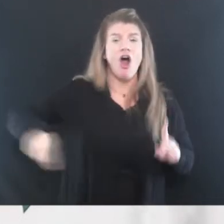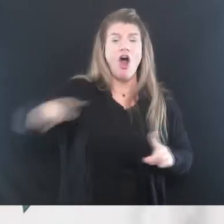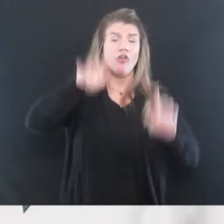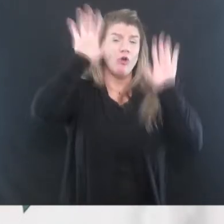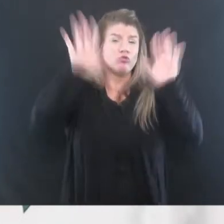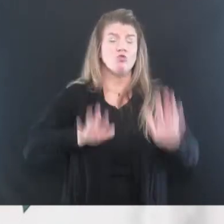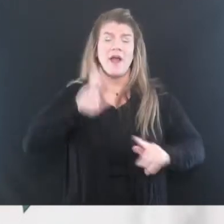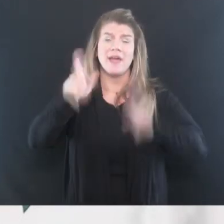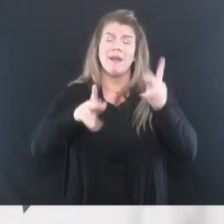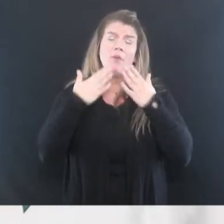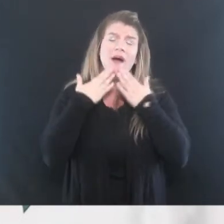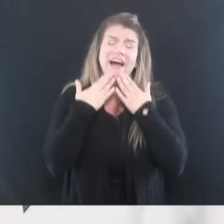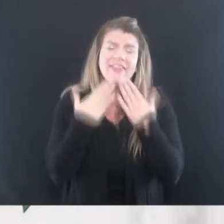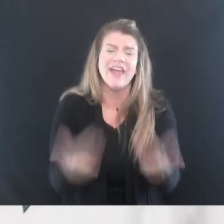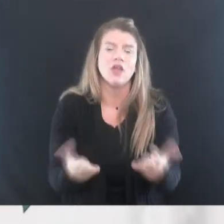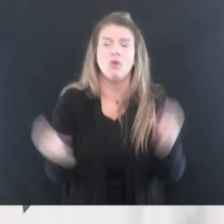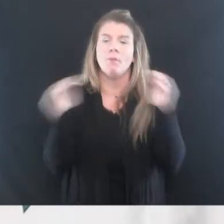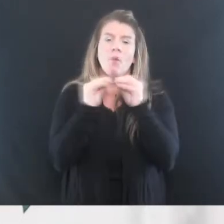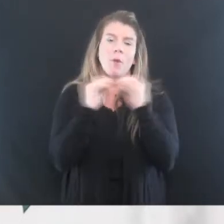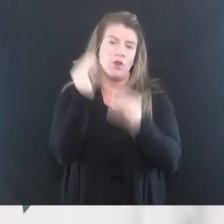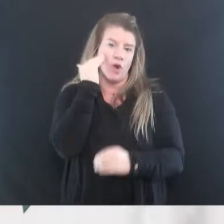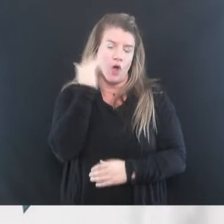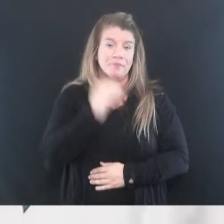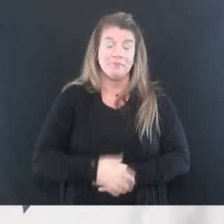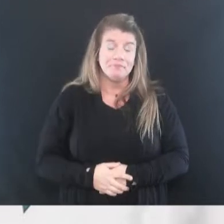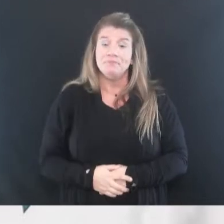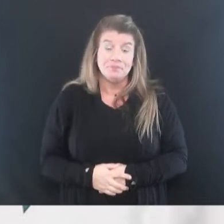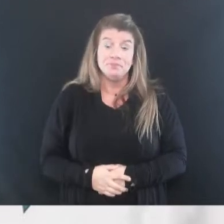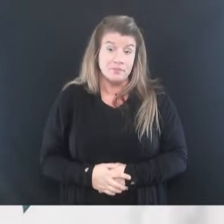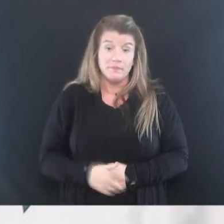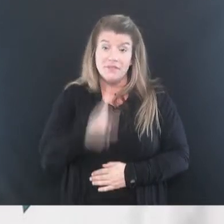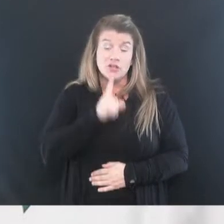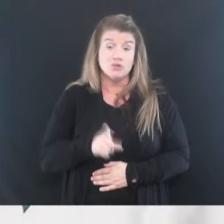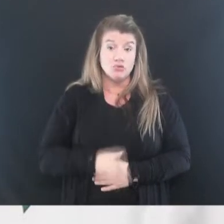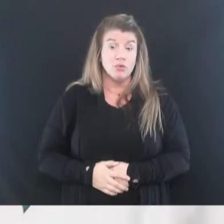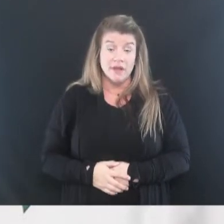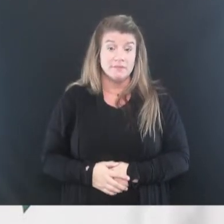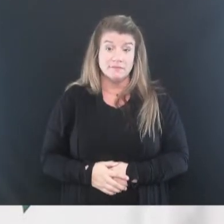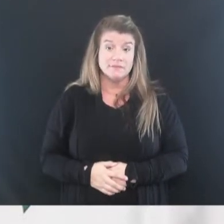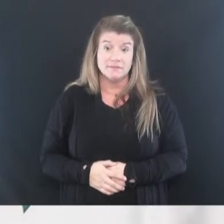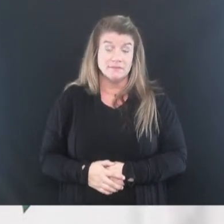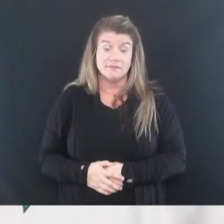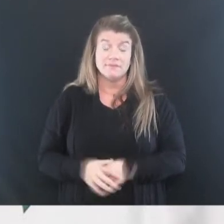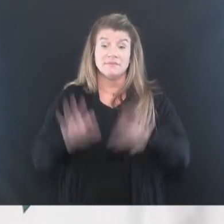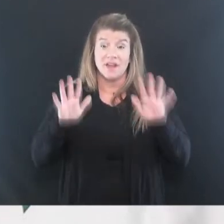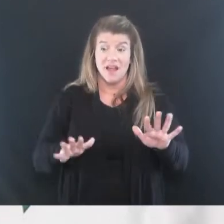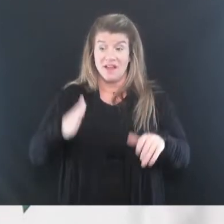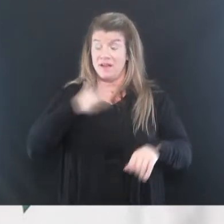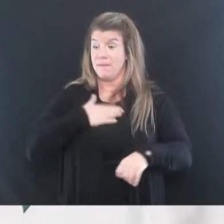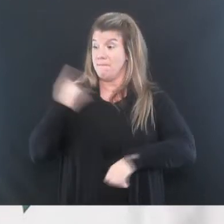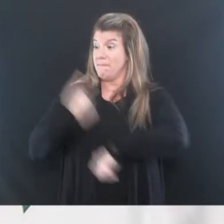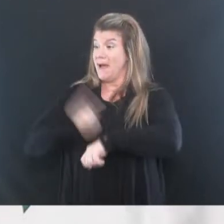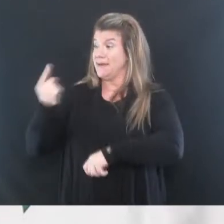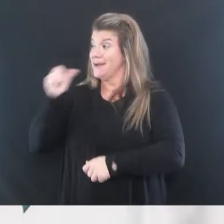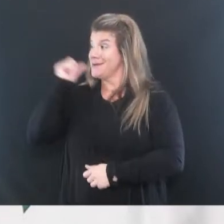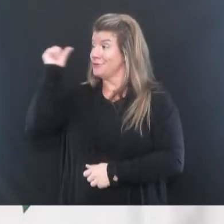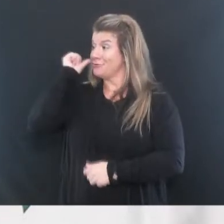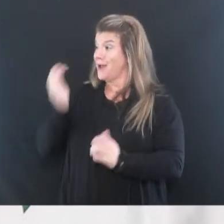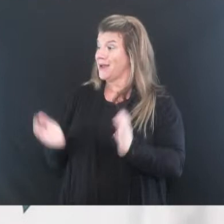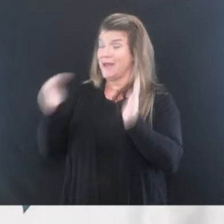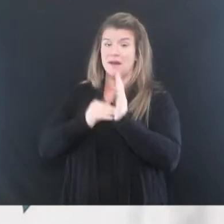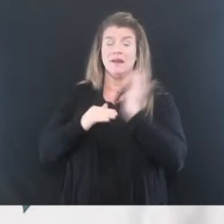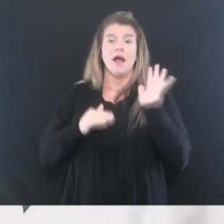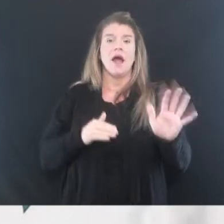just thank them more than you'll know. So really and truly, For my day yesterday again,